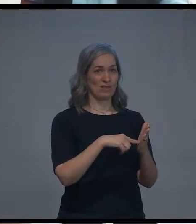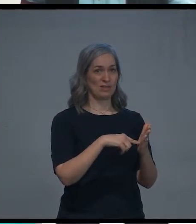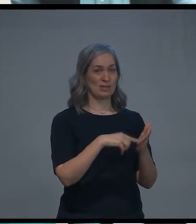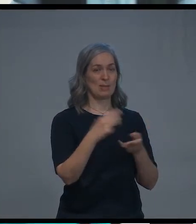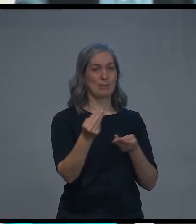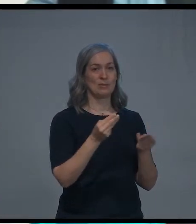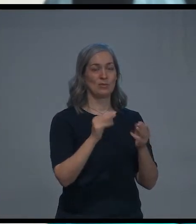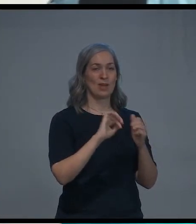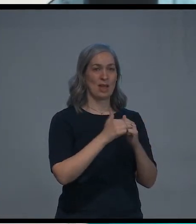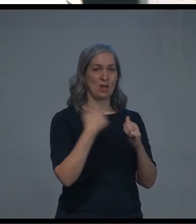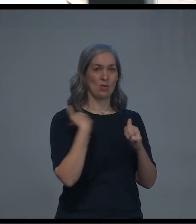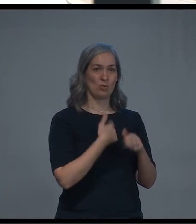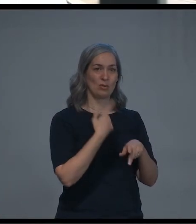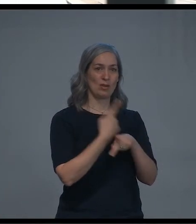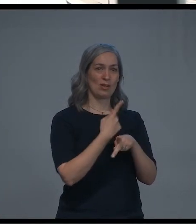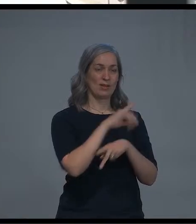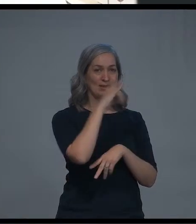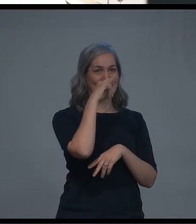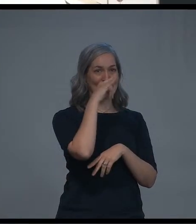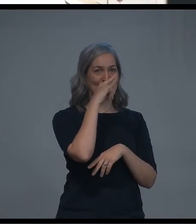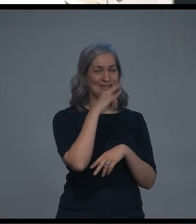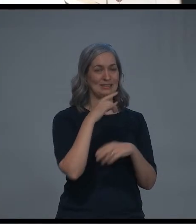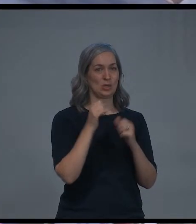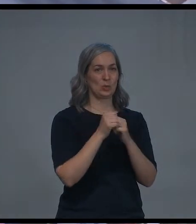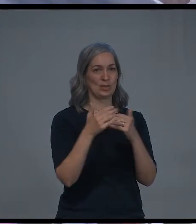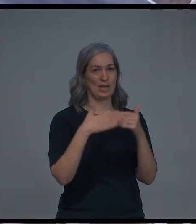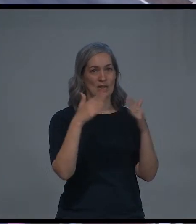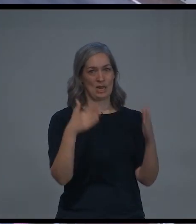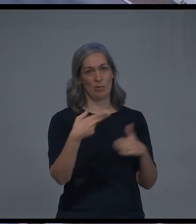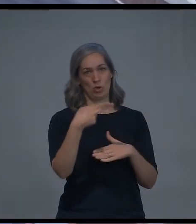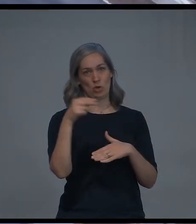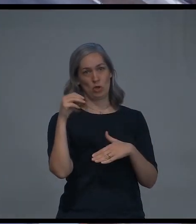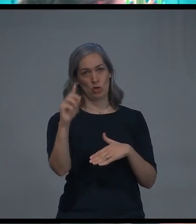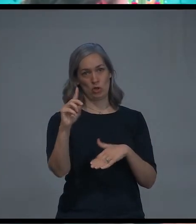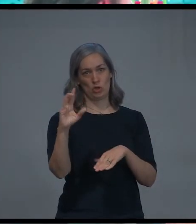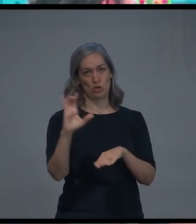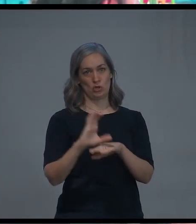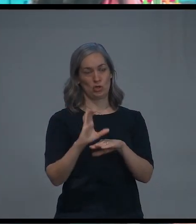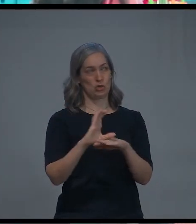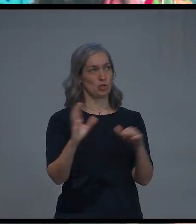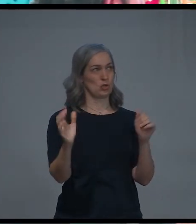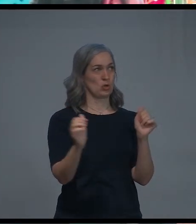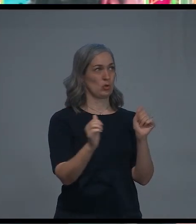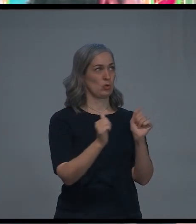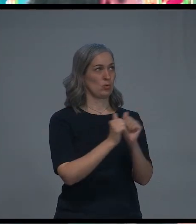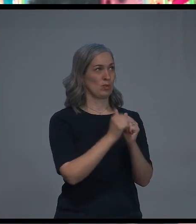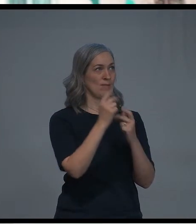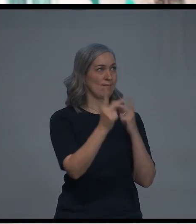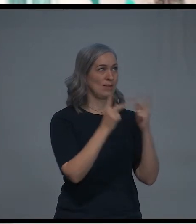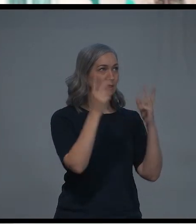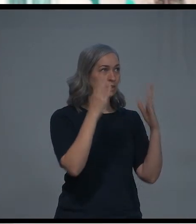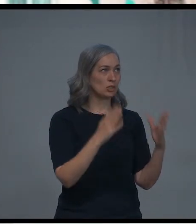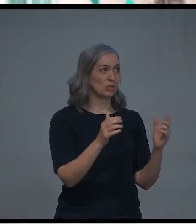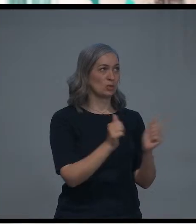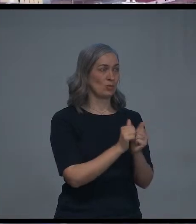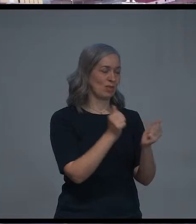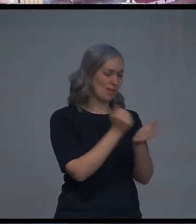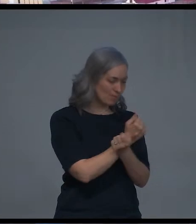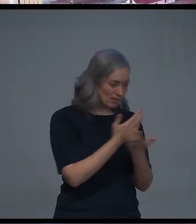take care of the kids, relate with the neighborhood, church, with the visitors, with